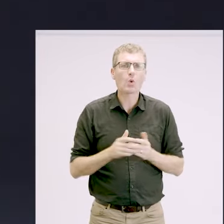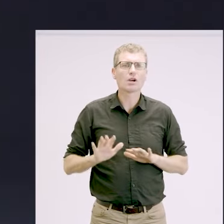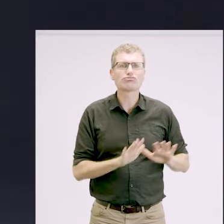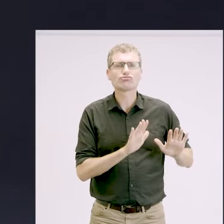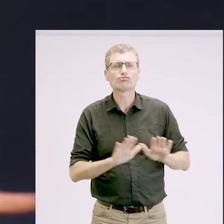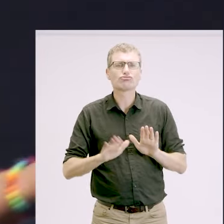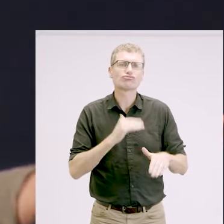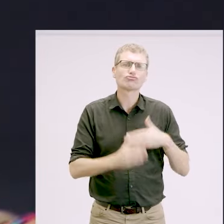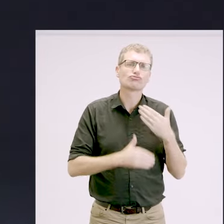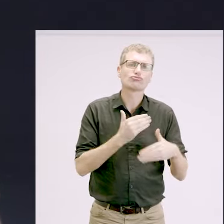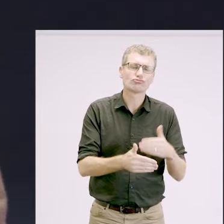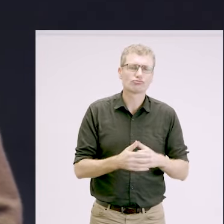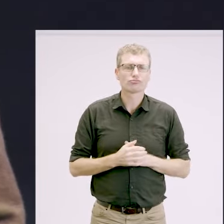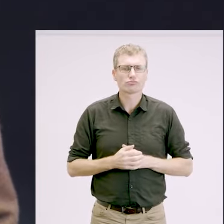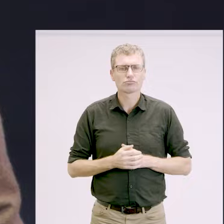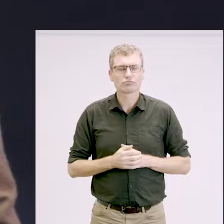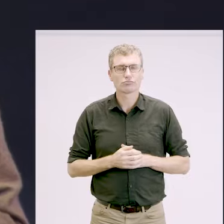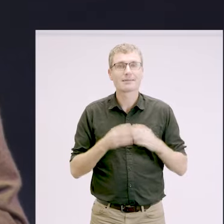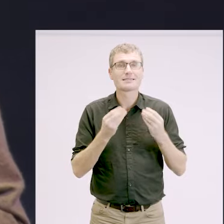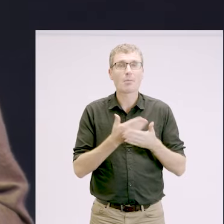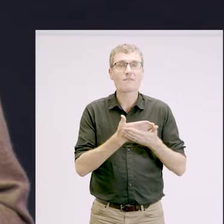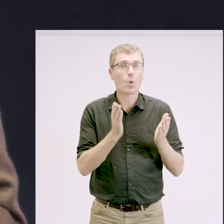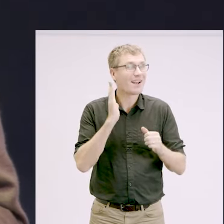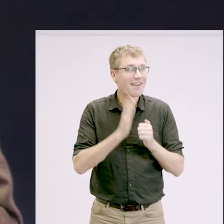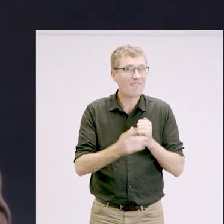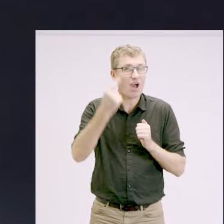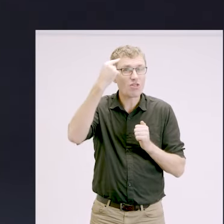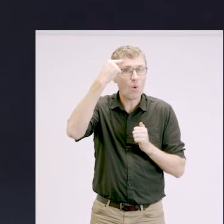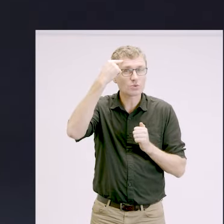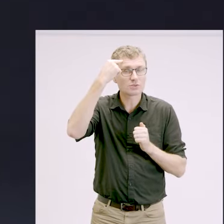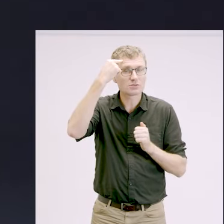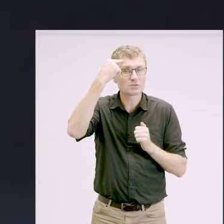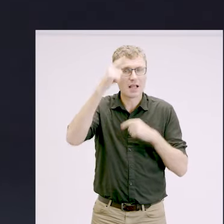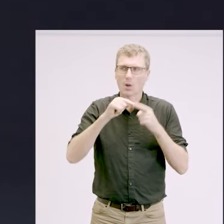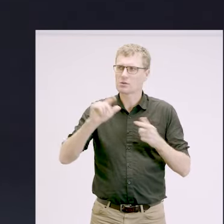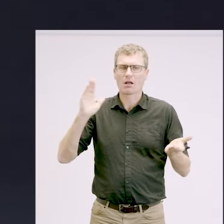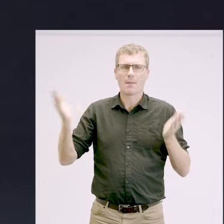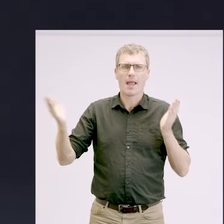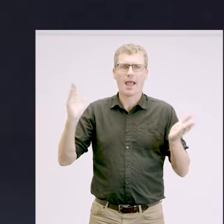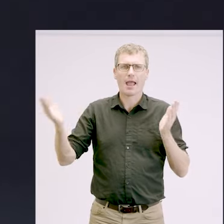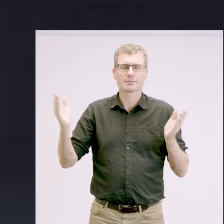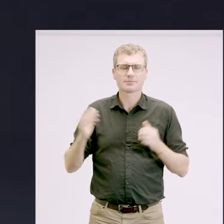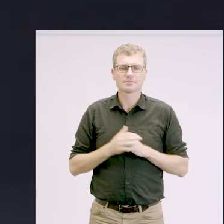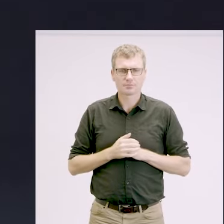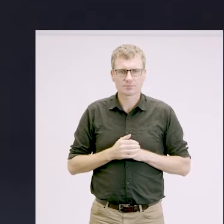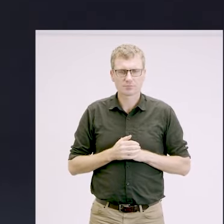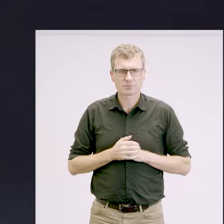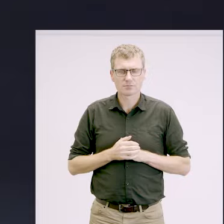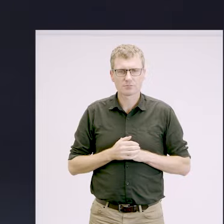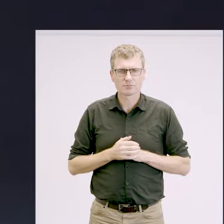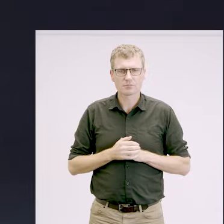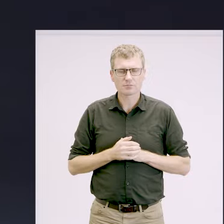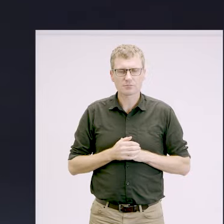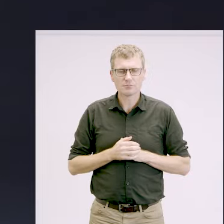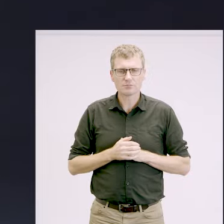I guess it's just going to be like this, you know. Some people probably never even thought about this before, right? But the